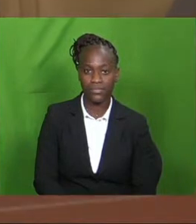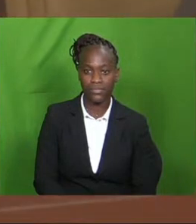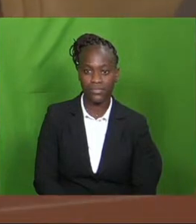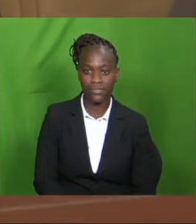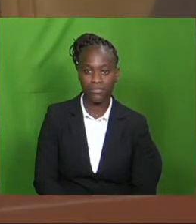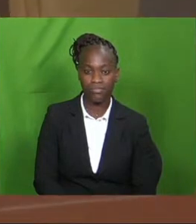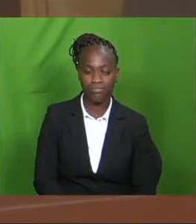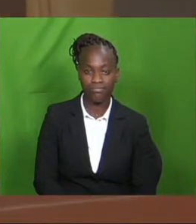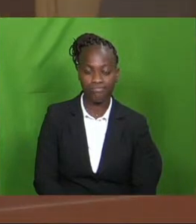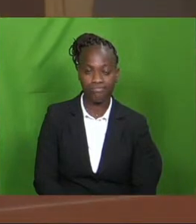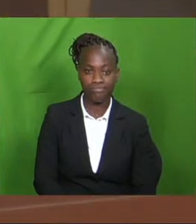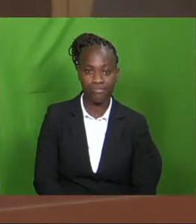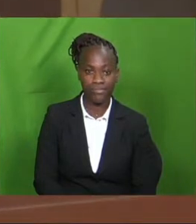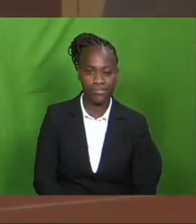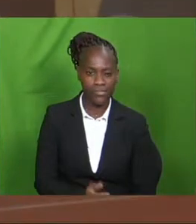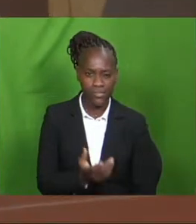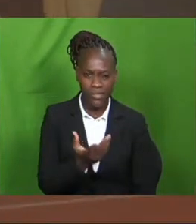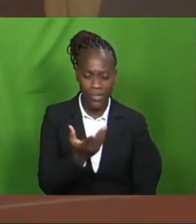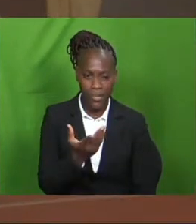Yes.